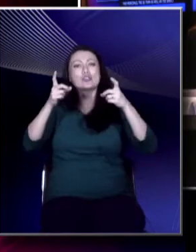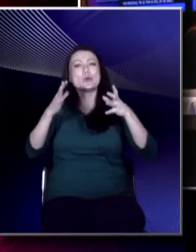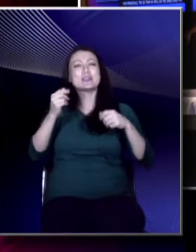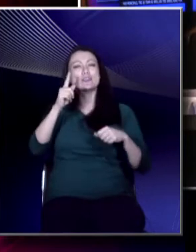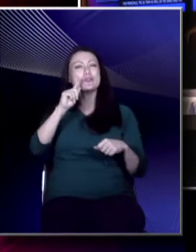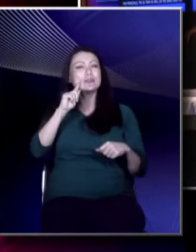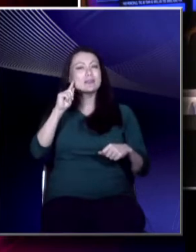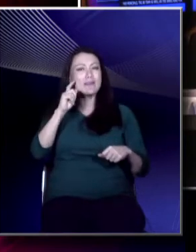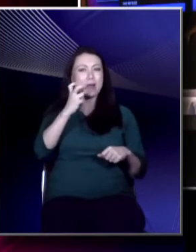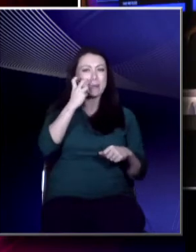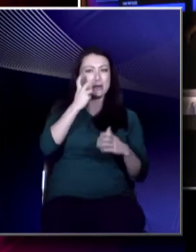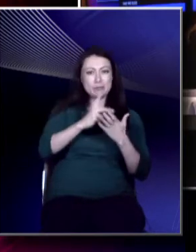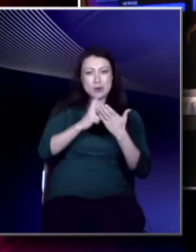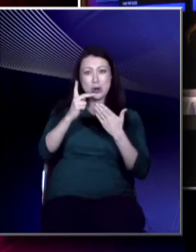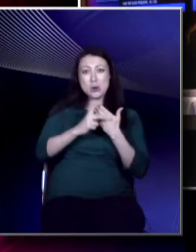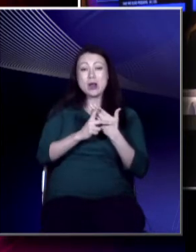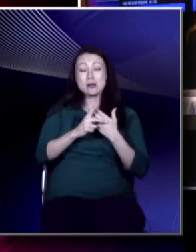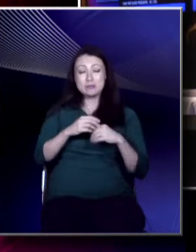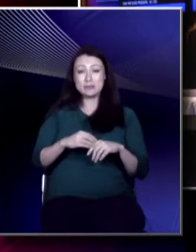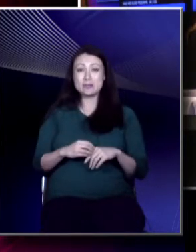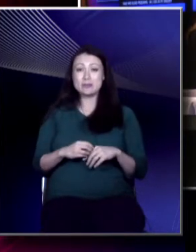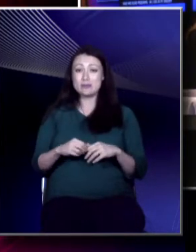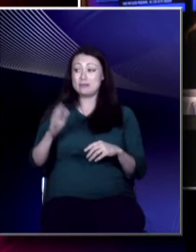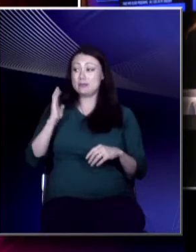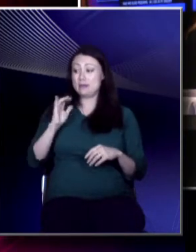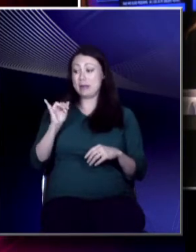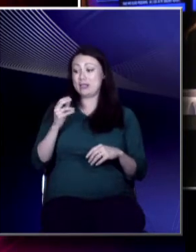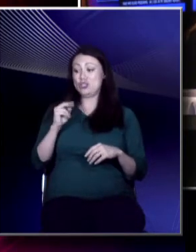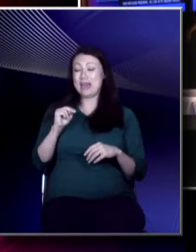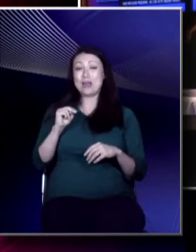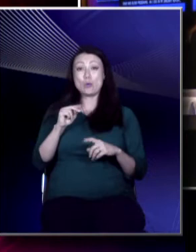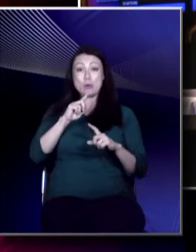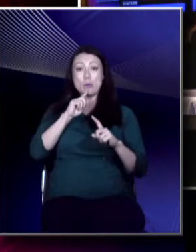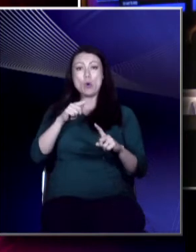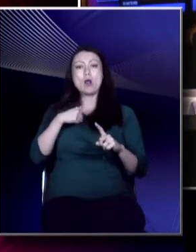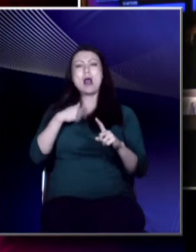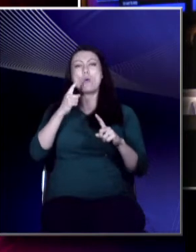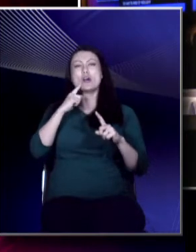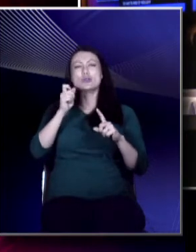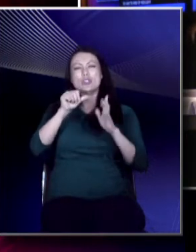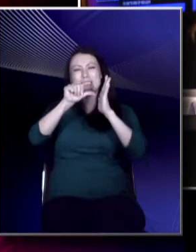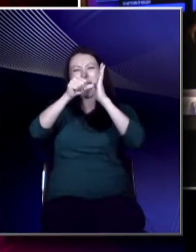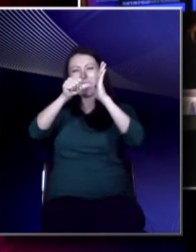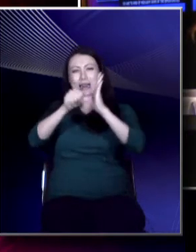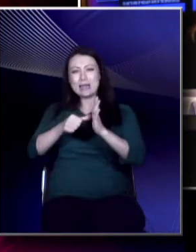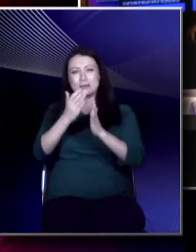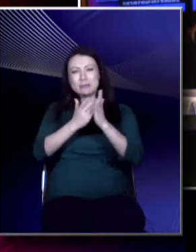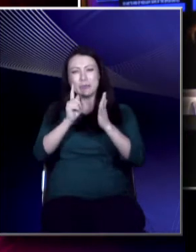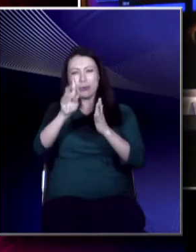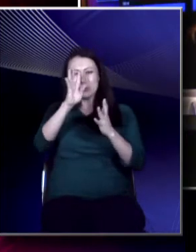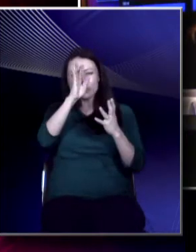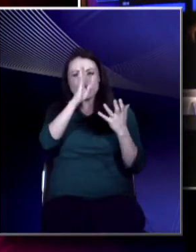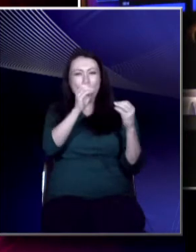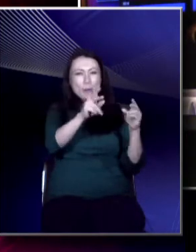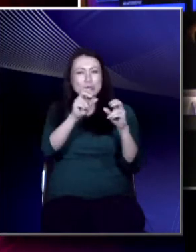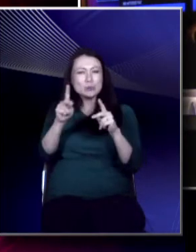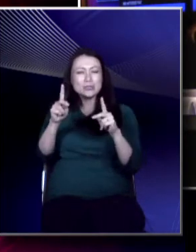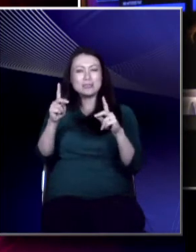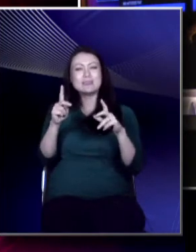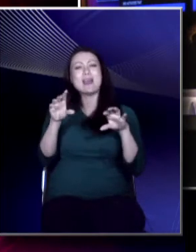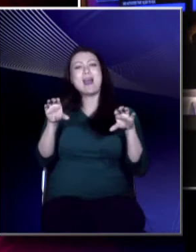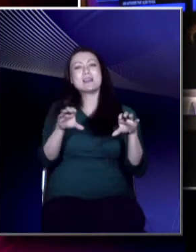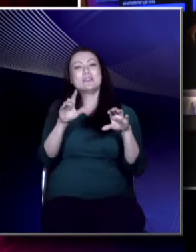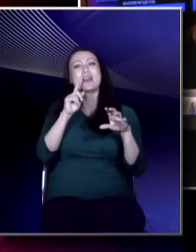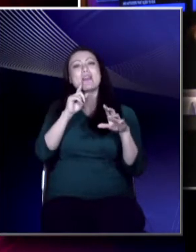programs. As I did in my January report, I'd like to kind of highlight some of the opportunities and activities that align to our